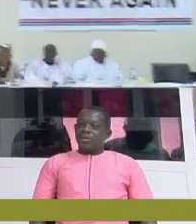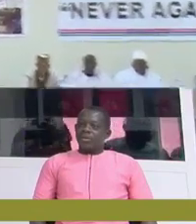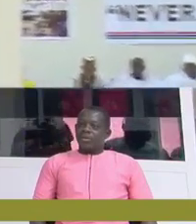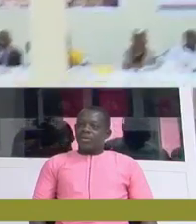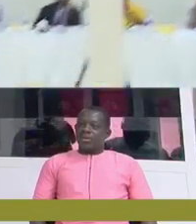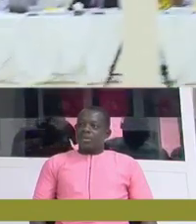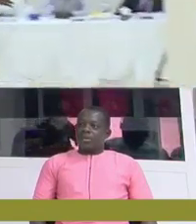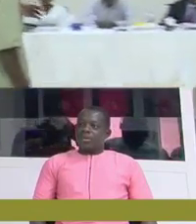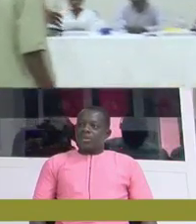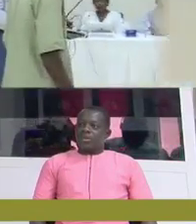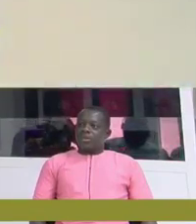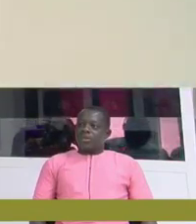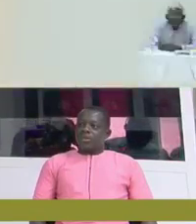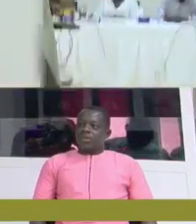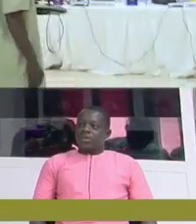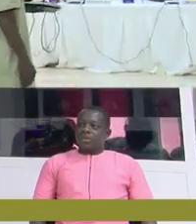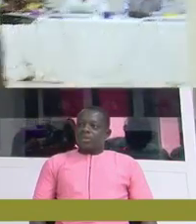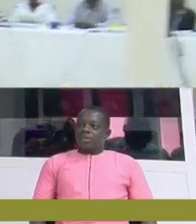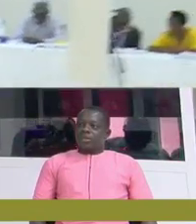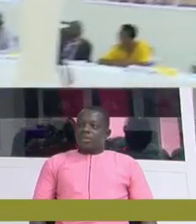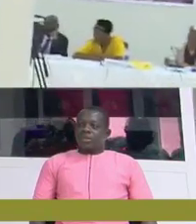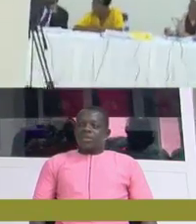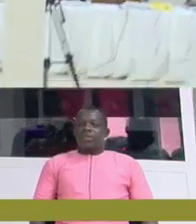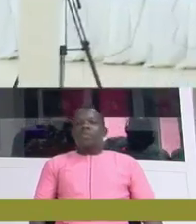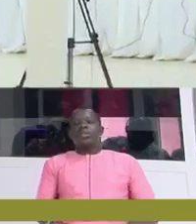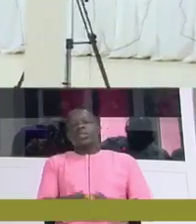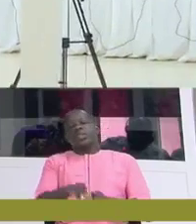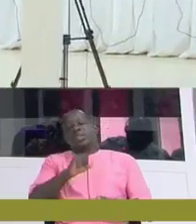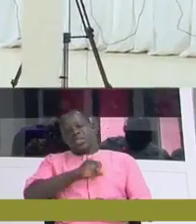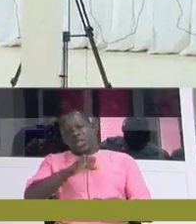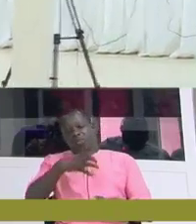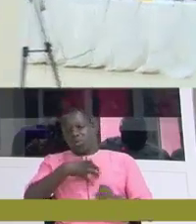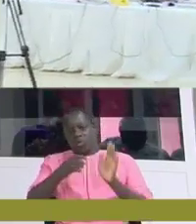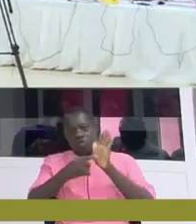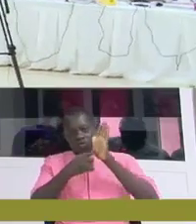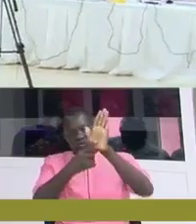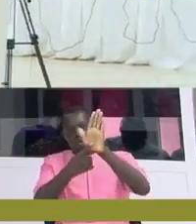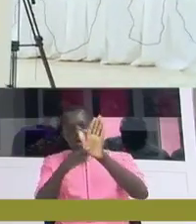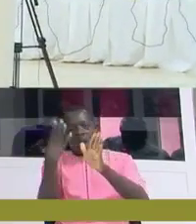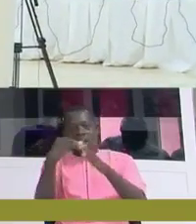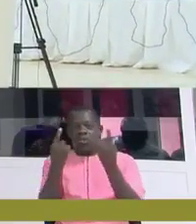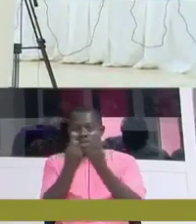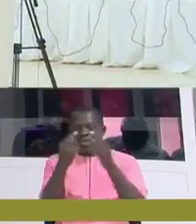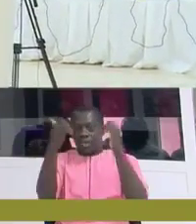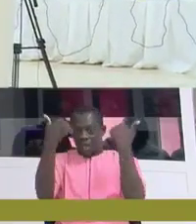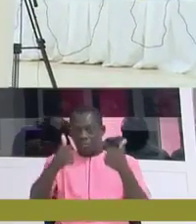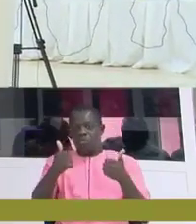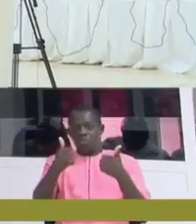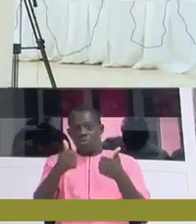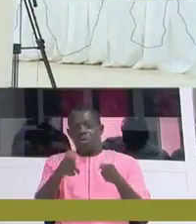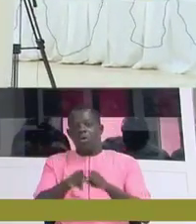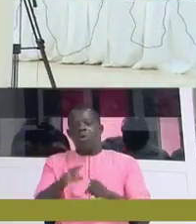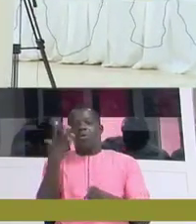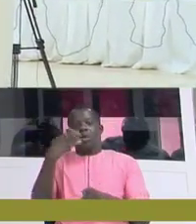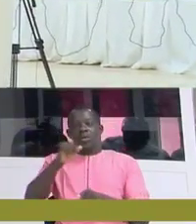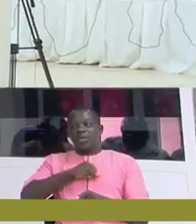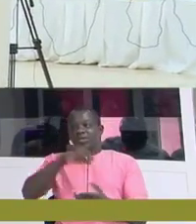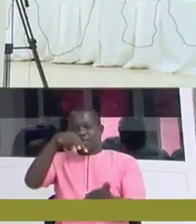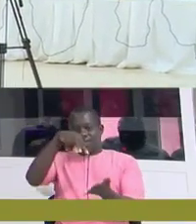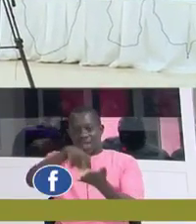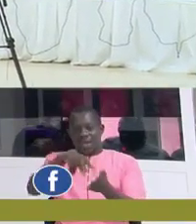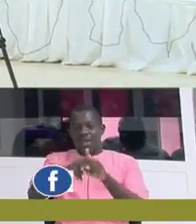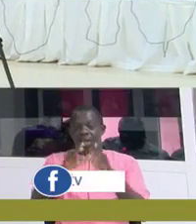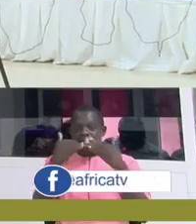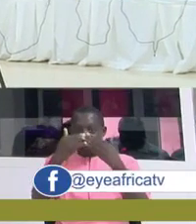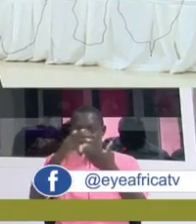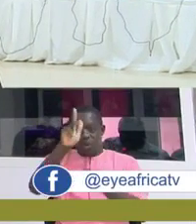Can we hold the microphone for him? Yeah. Sila asata bang. Abira lota. When he stood, ako kajali yoko. He